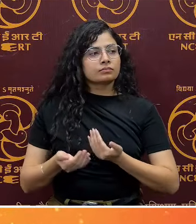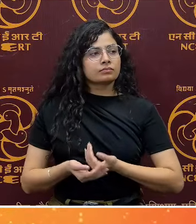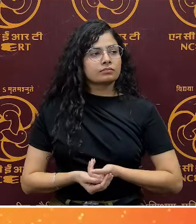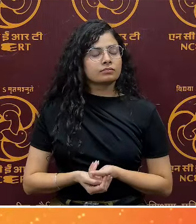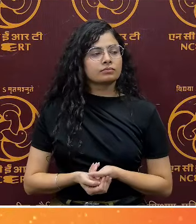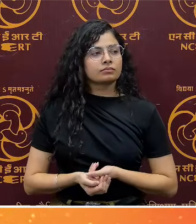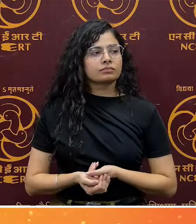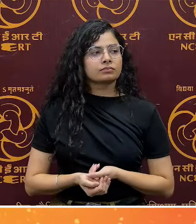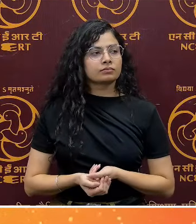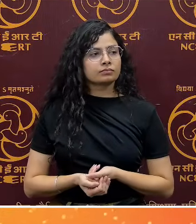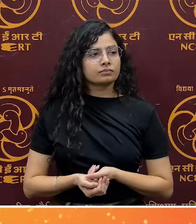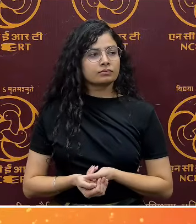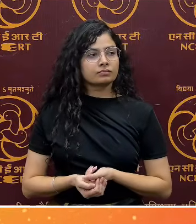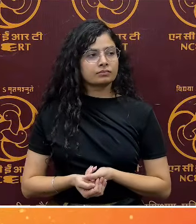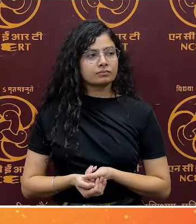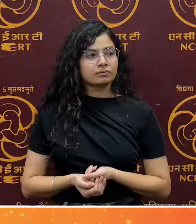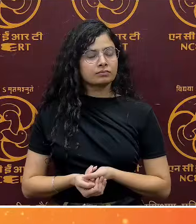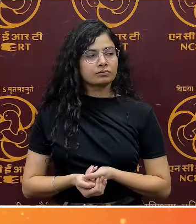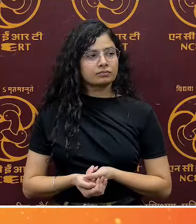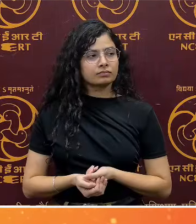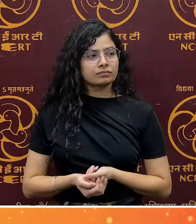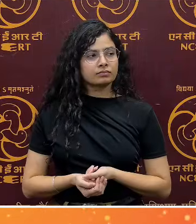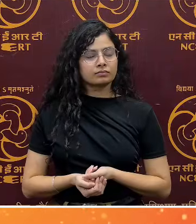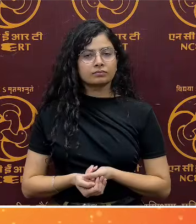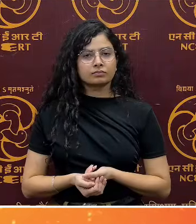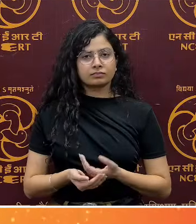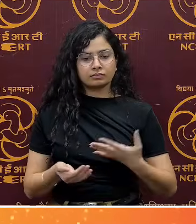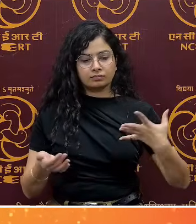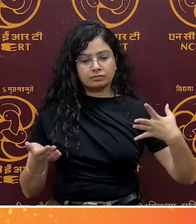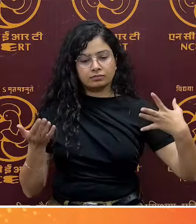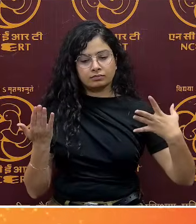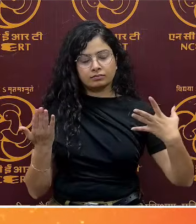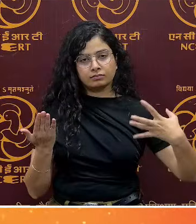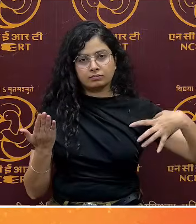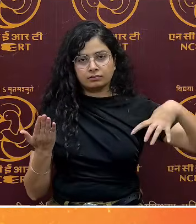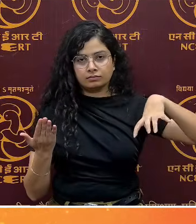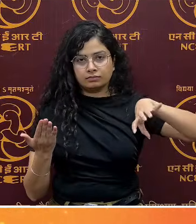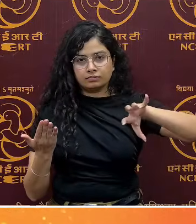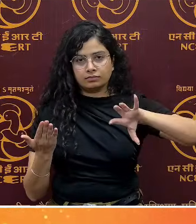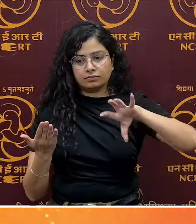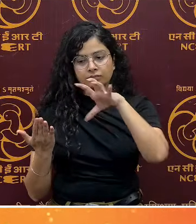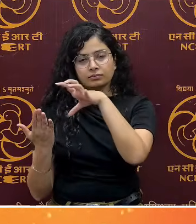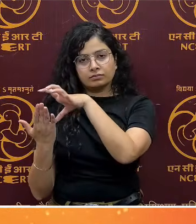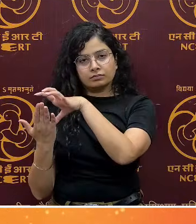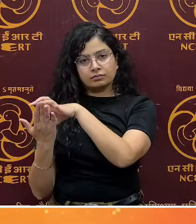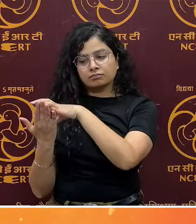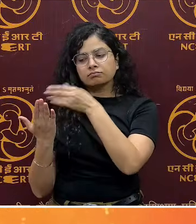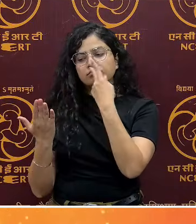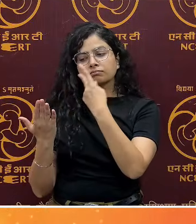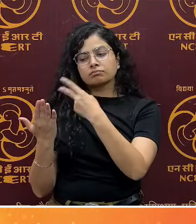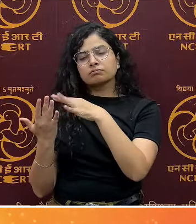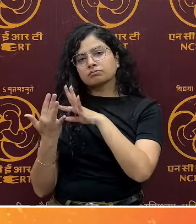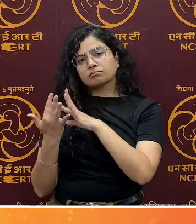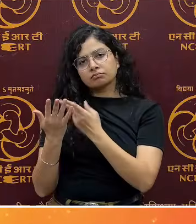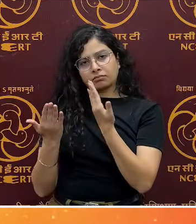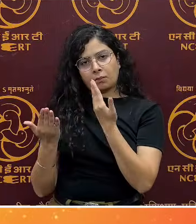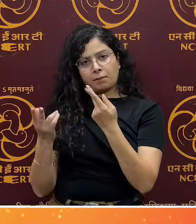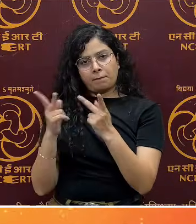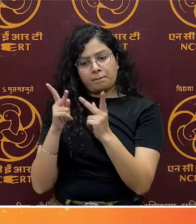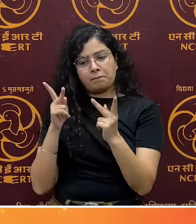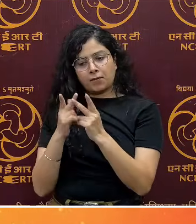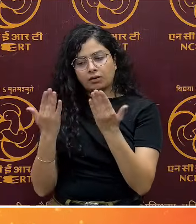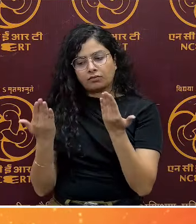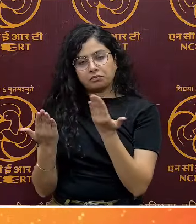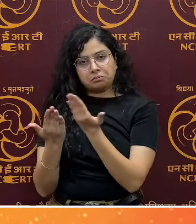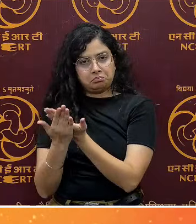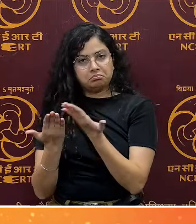It will get rotated. It will also be the same. Yes, and we will drag it here and see whether it exactly covers it or